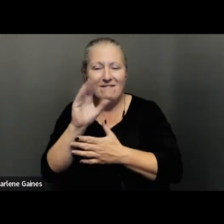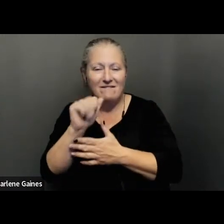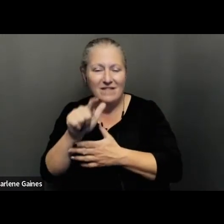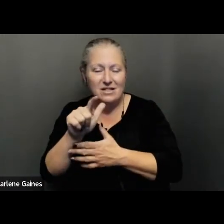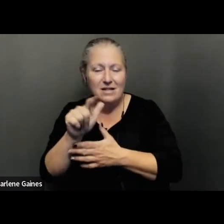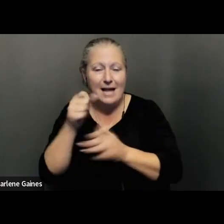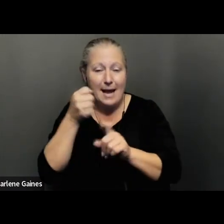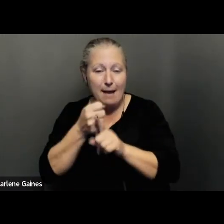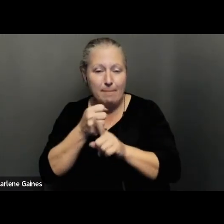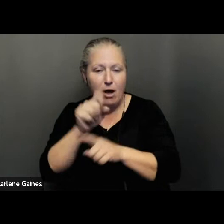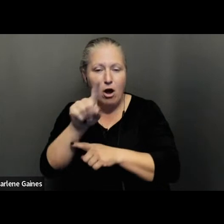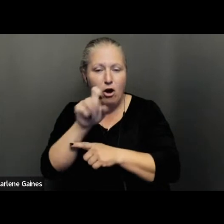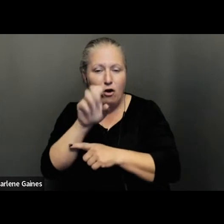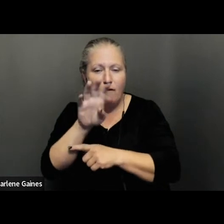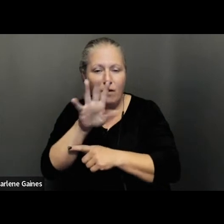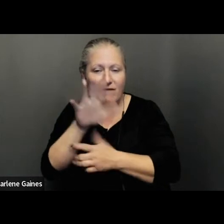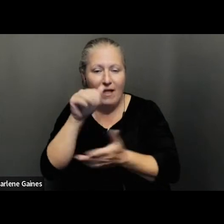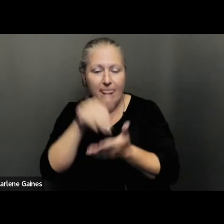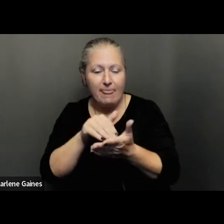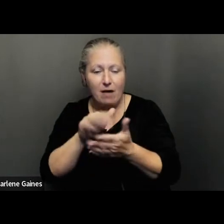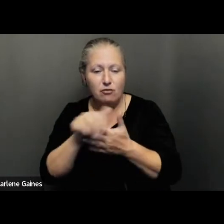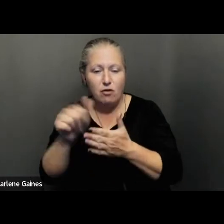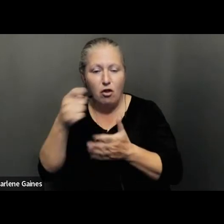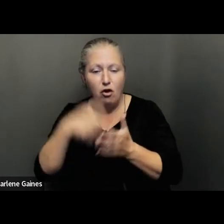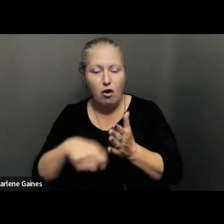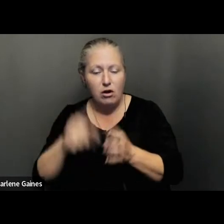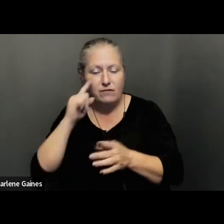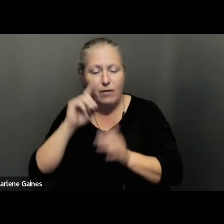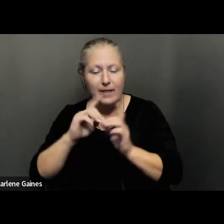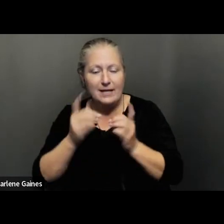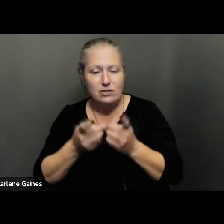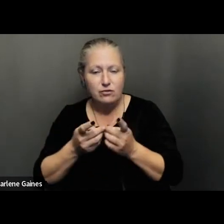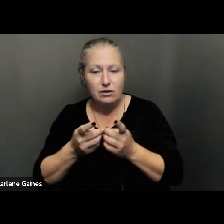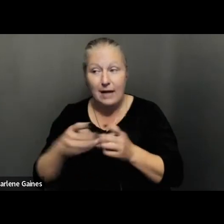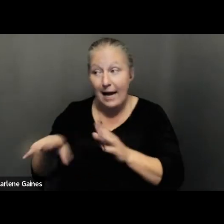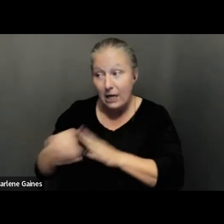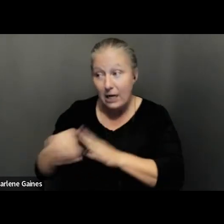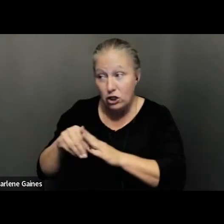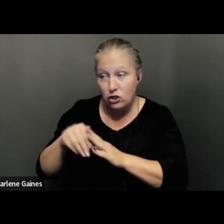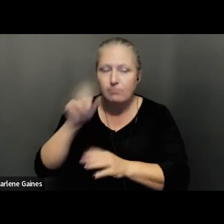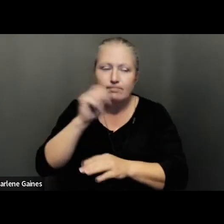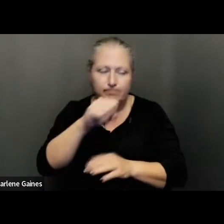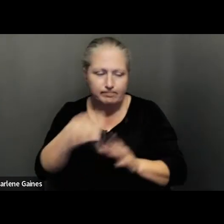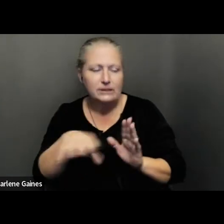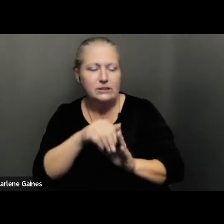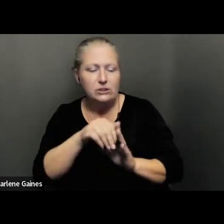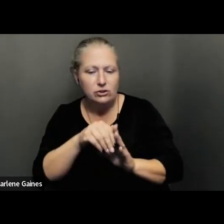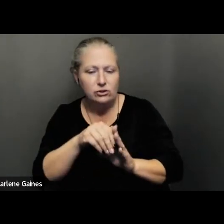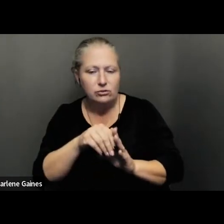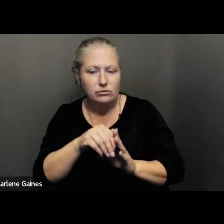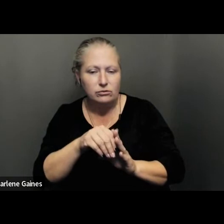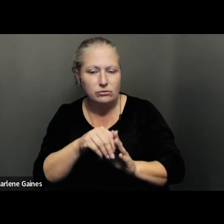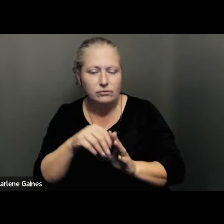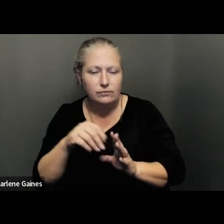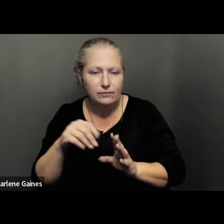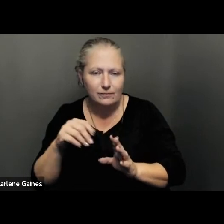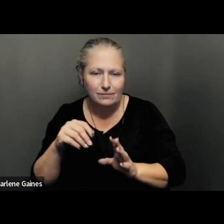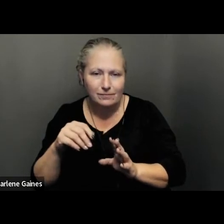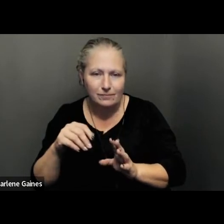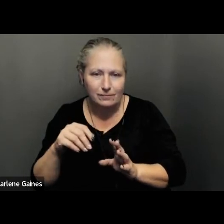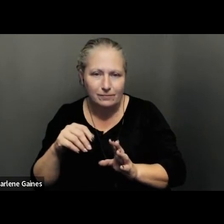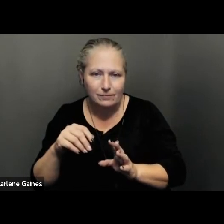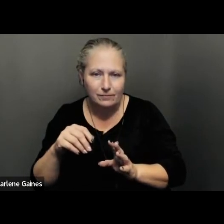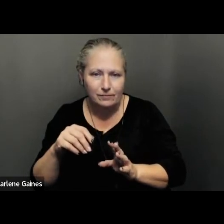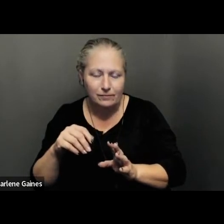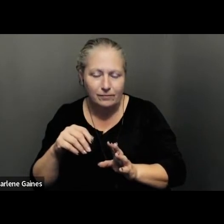It's $145,000 cost to the district. Additional. Additional. The cost of the It's,